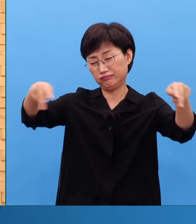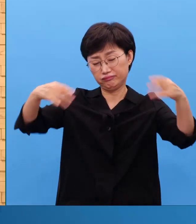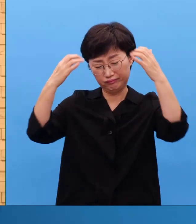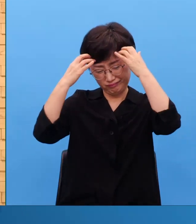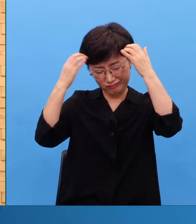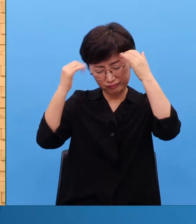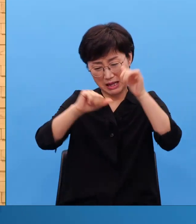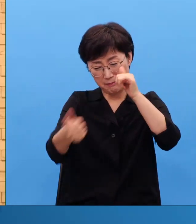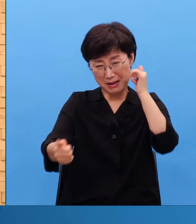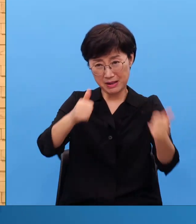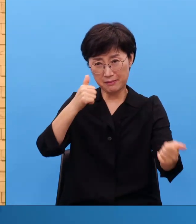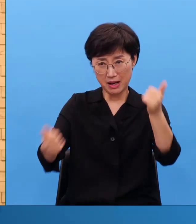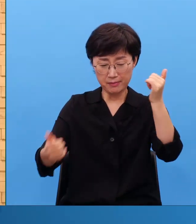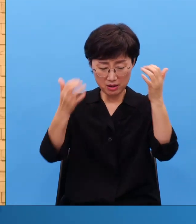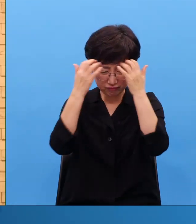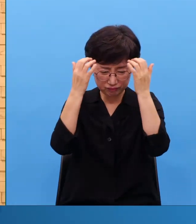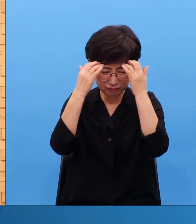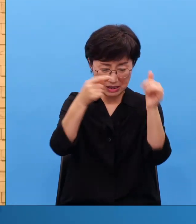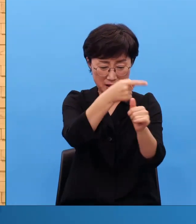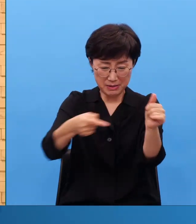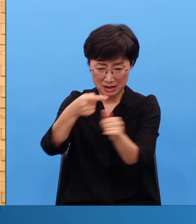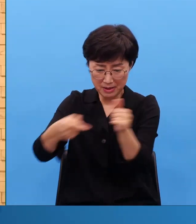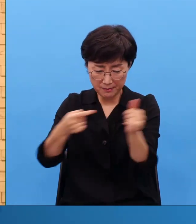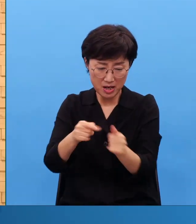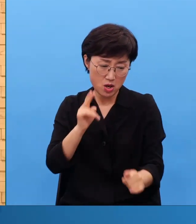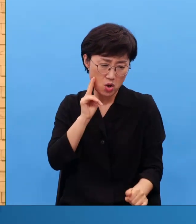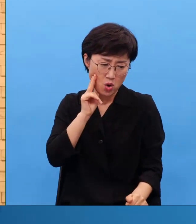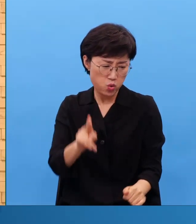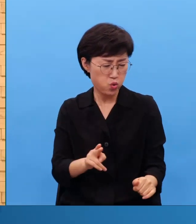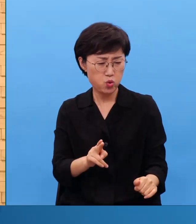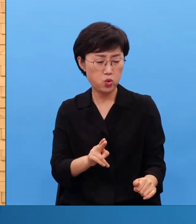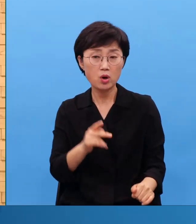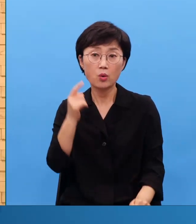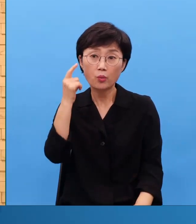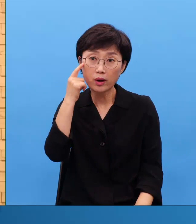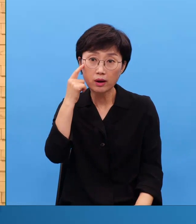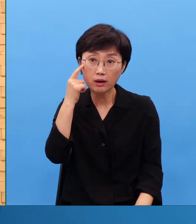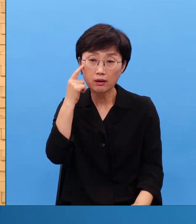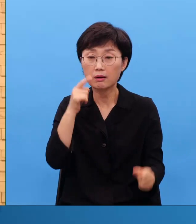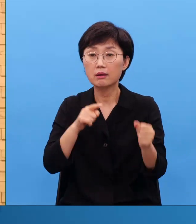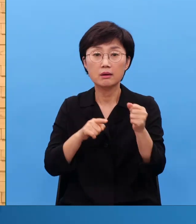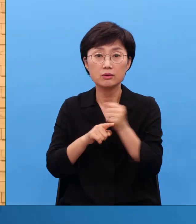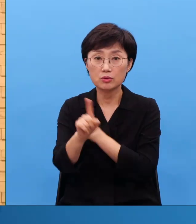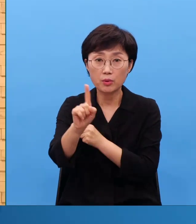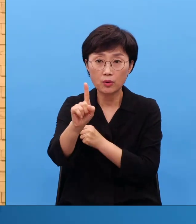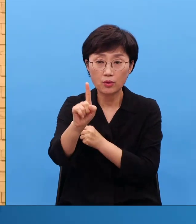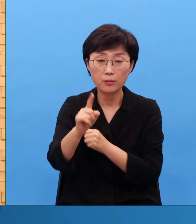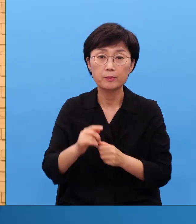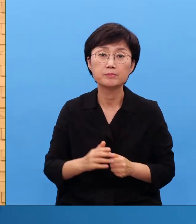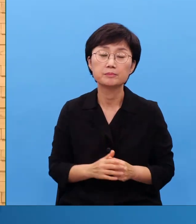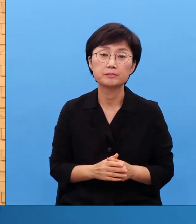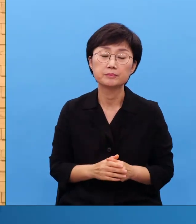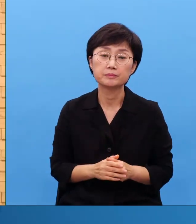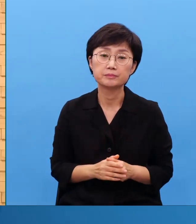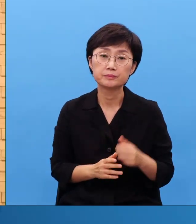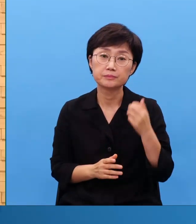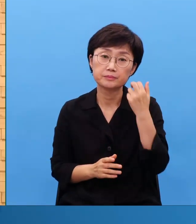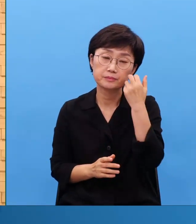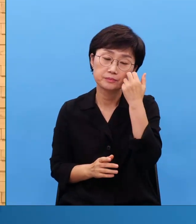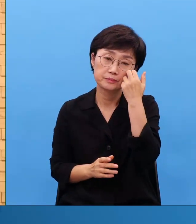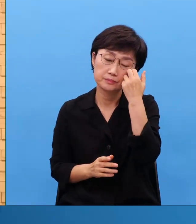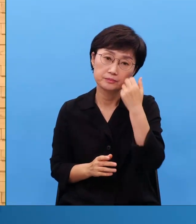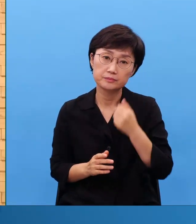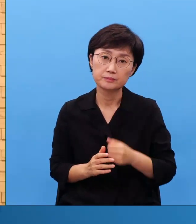then what is the reason that these chosen people saved by God, called children of God, that went through 2,000 years of destruction and not